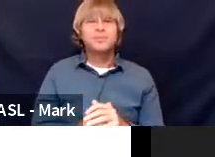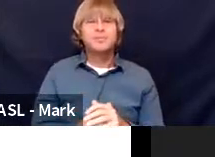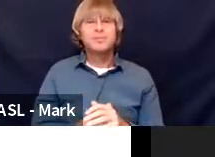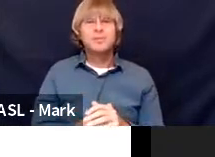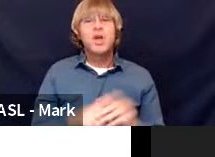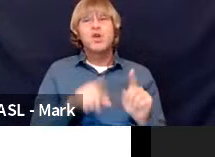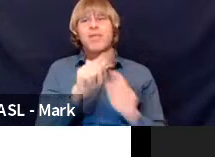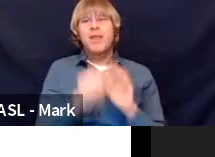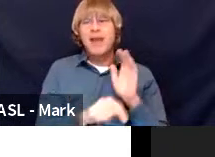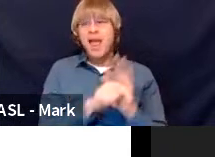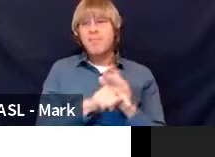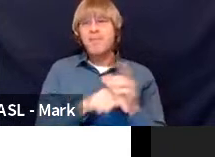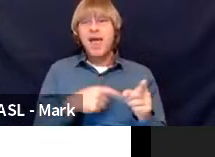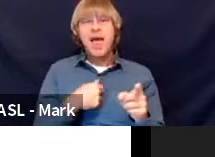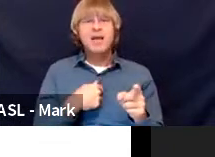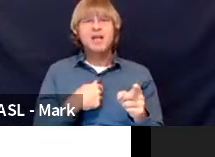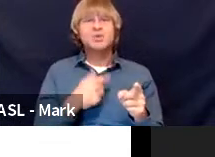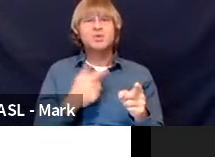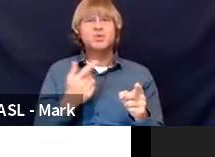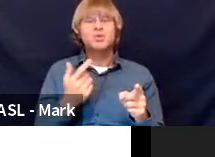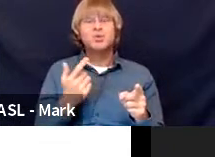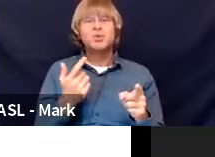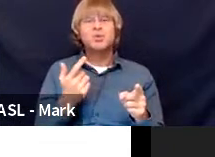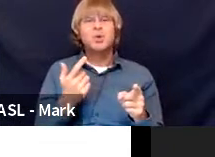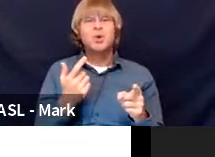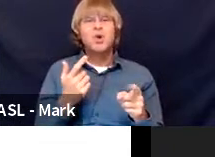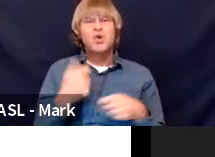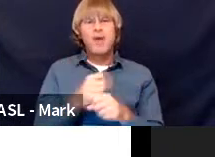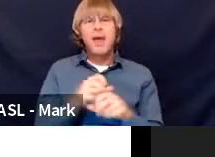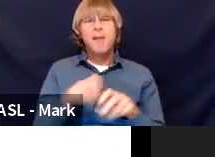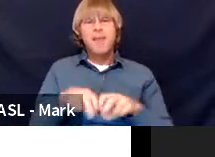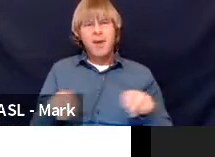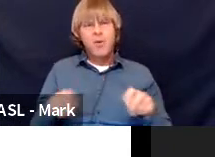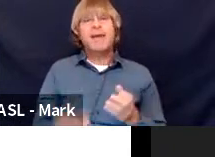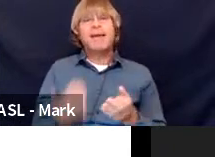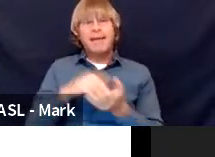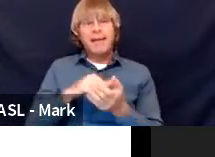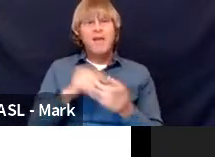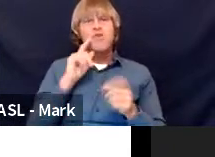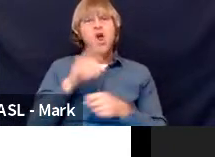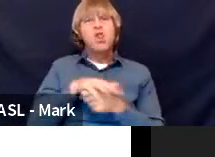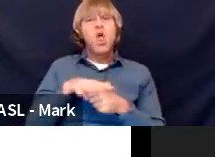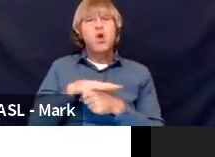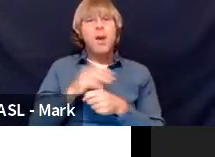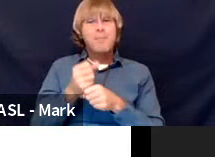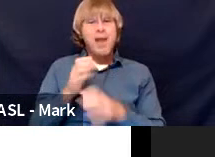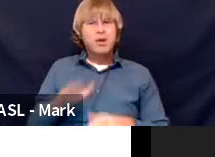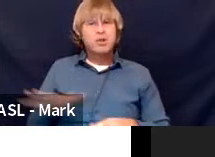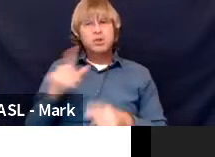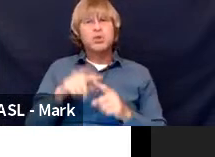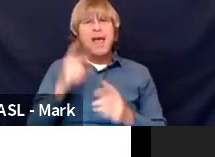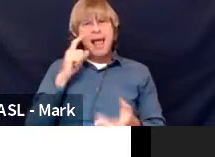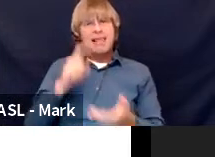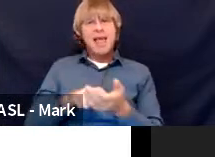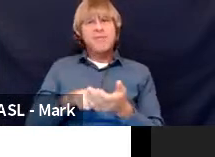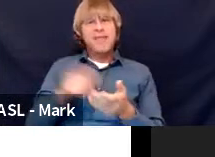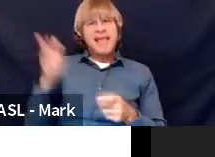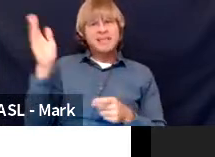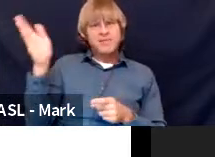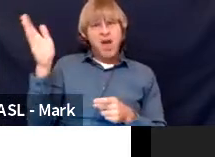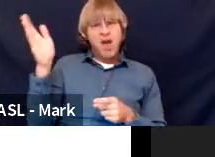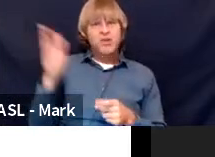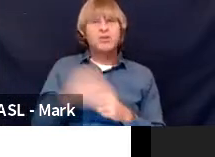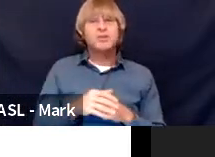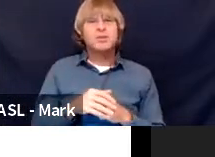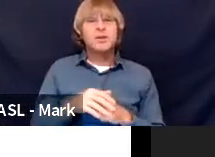During that time, I got to create a panel again for local makers to highlight the guest of honor,